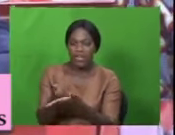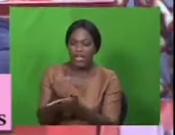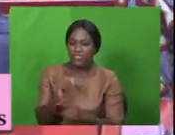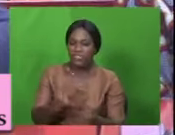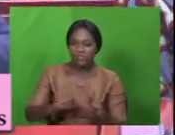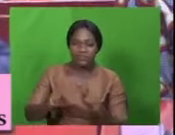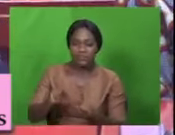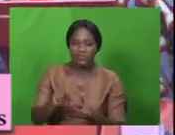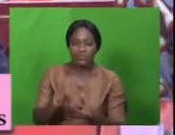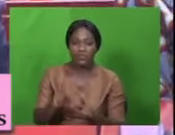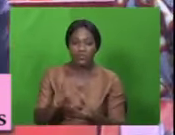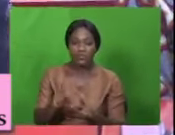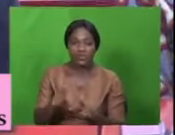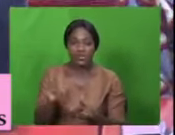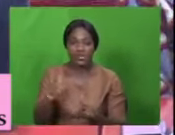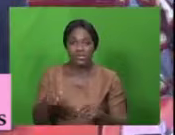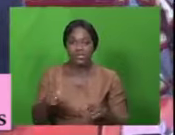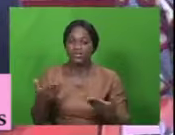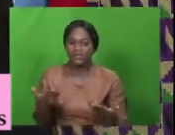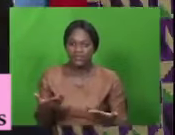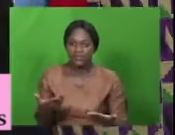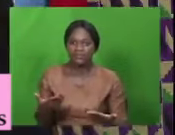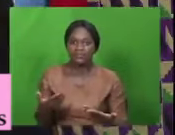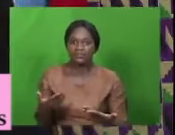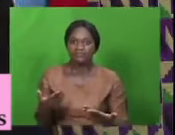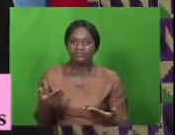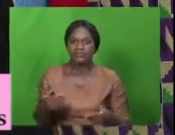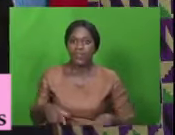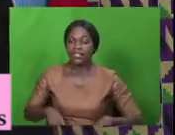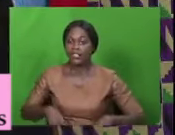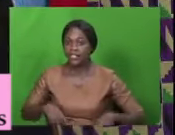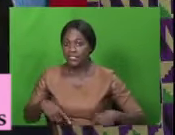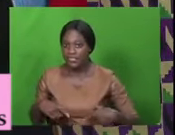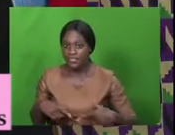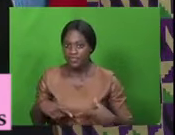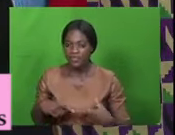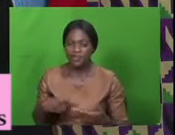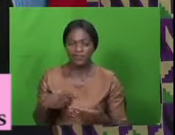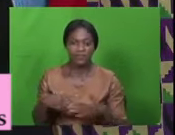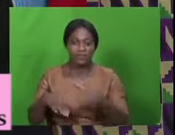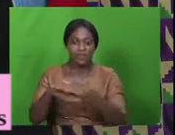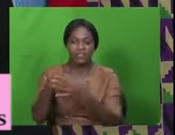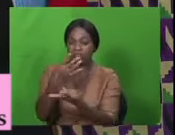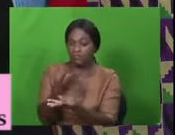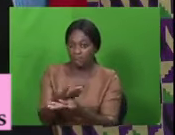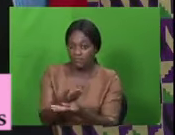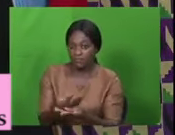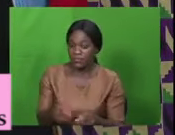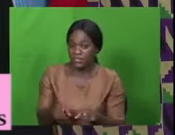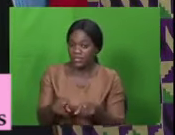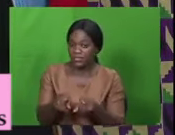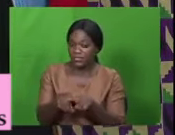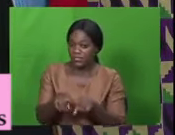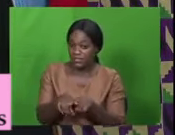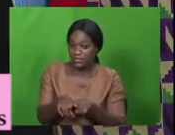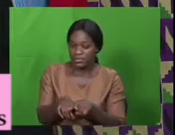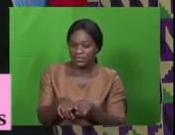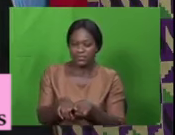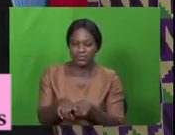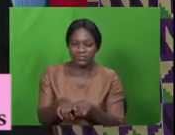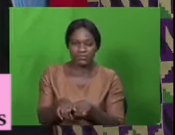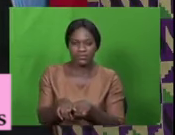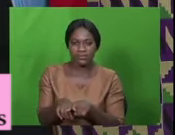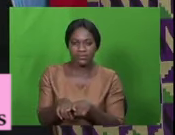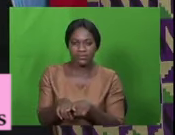can recall life under colonial rule, similarly, the memory of dictatorship, one-party rule